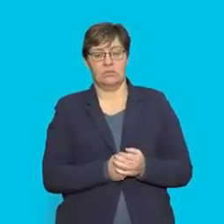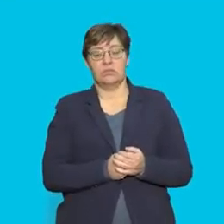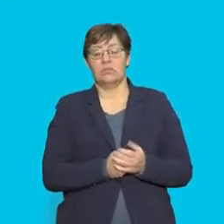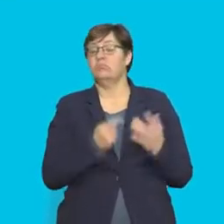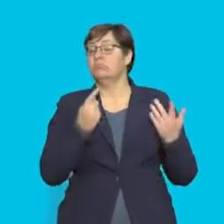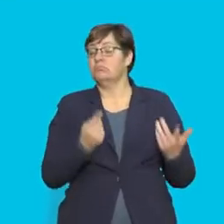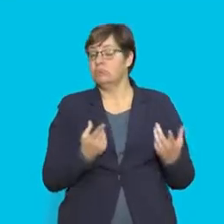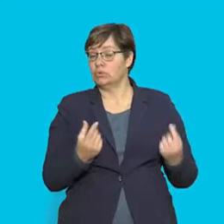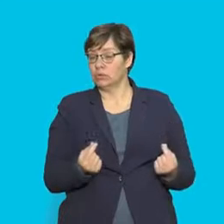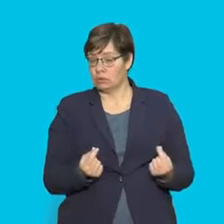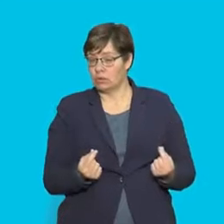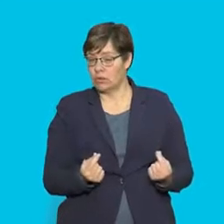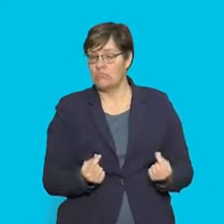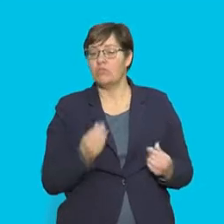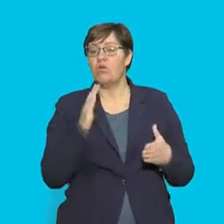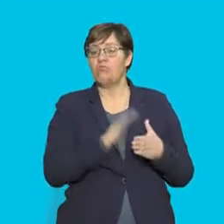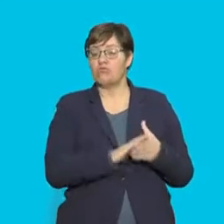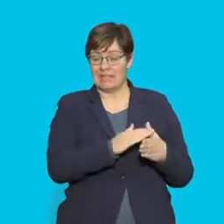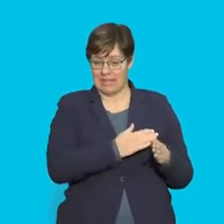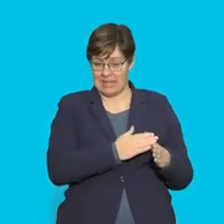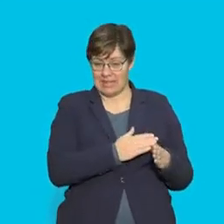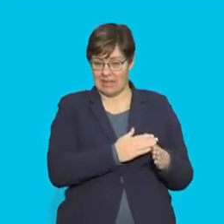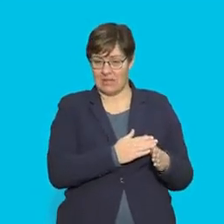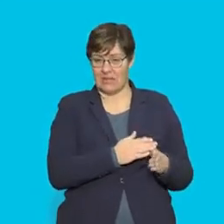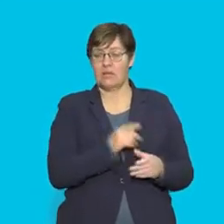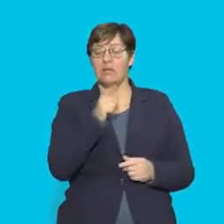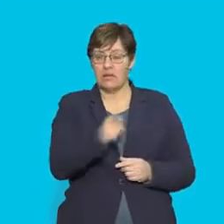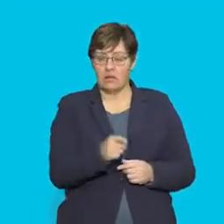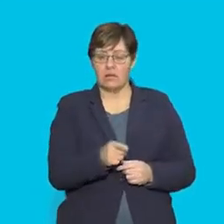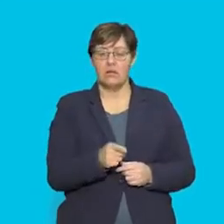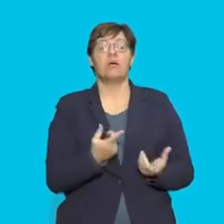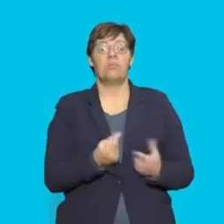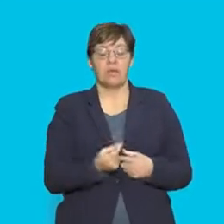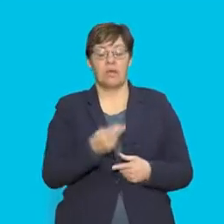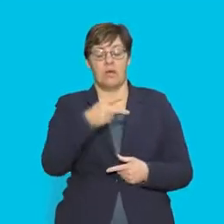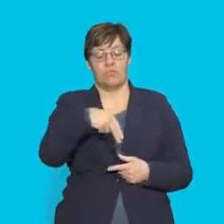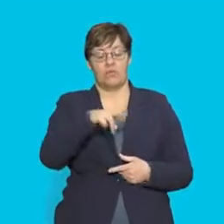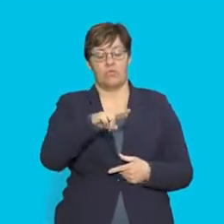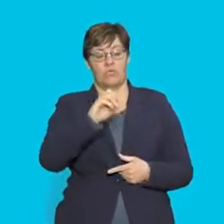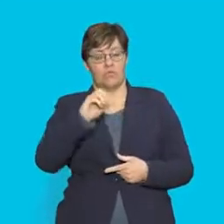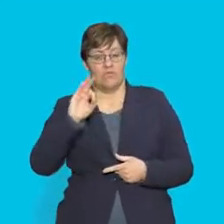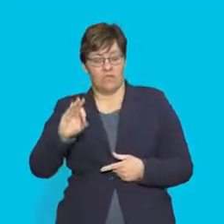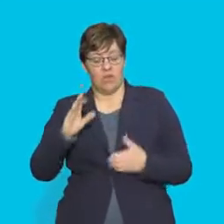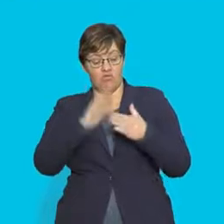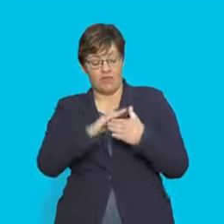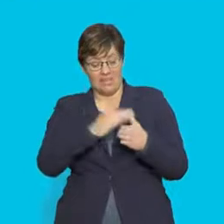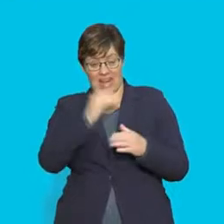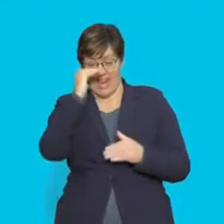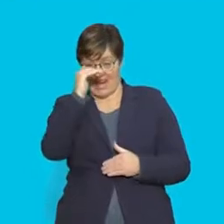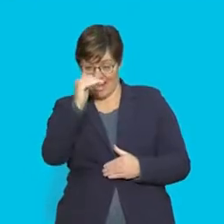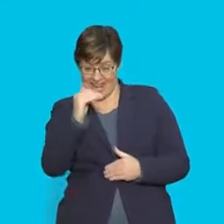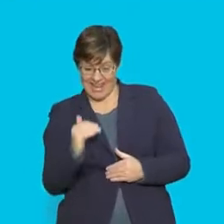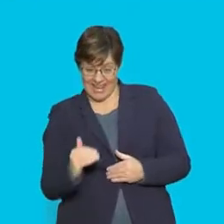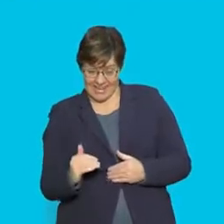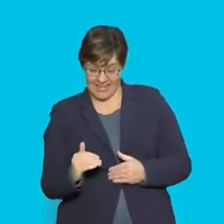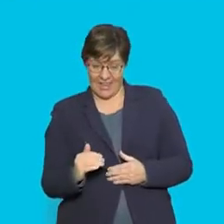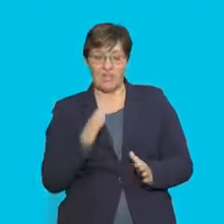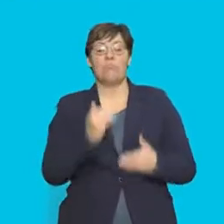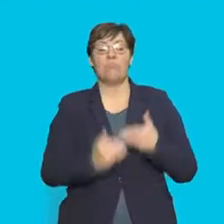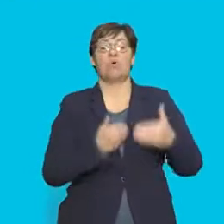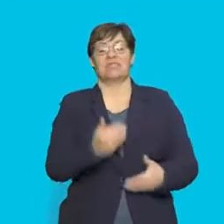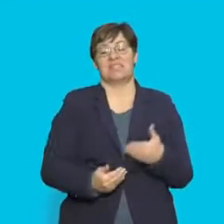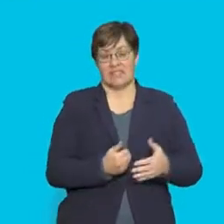this giving of reasons that I'm saying you need to do is therefore what we call the proof, right? So this will be the process